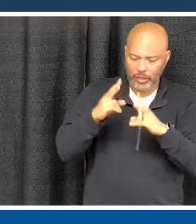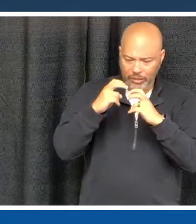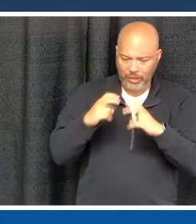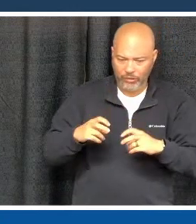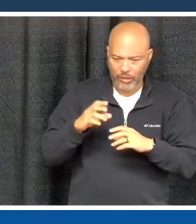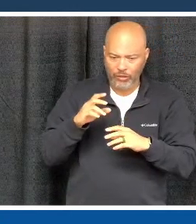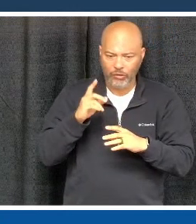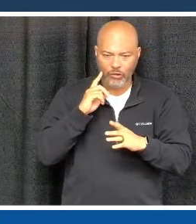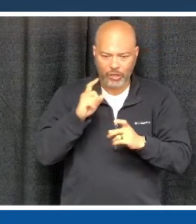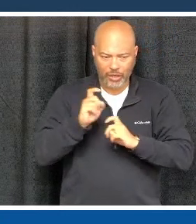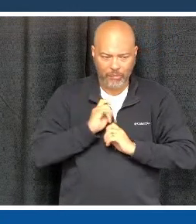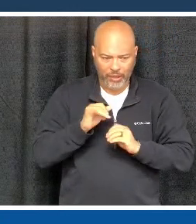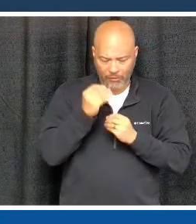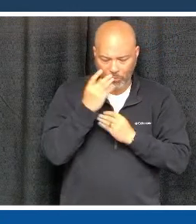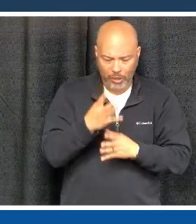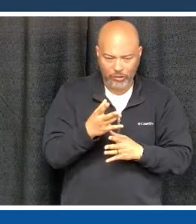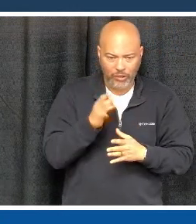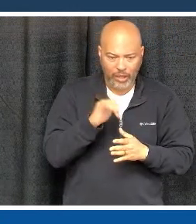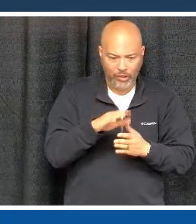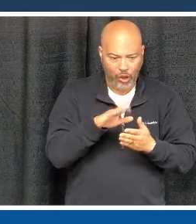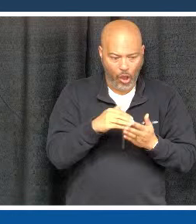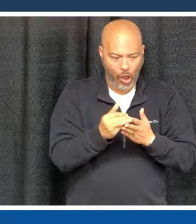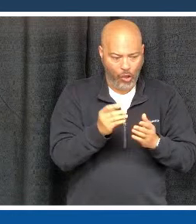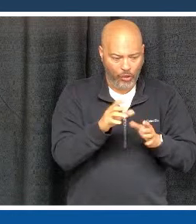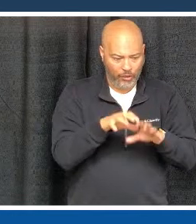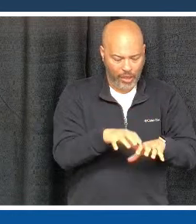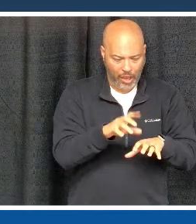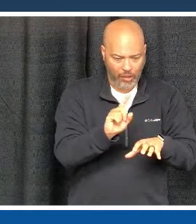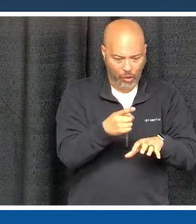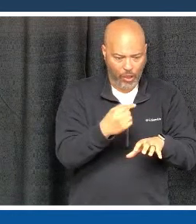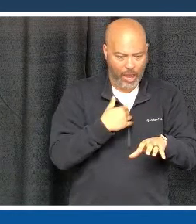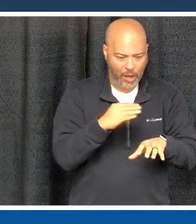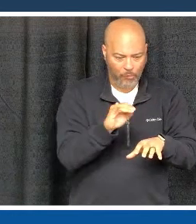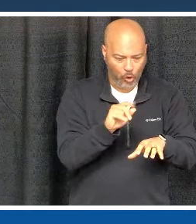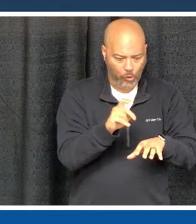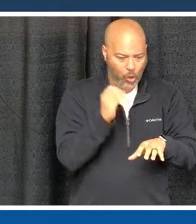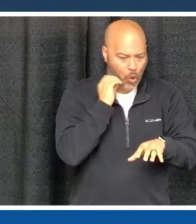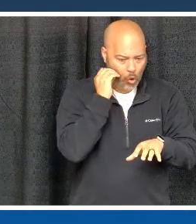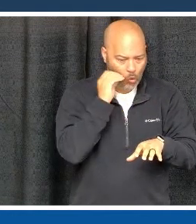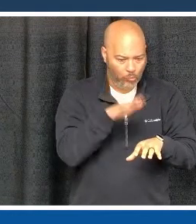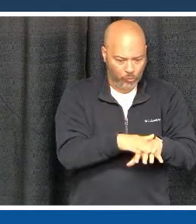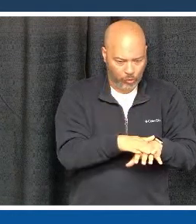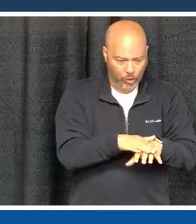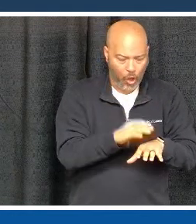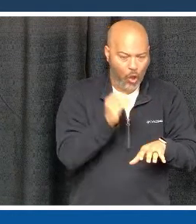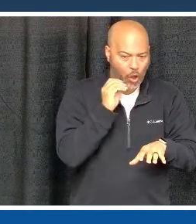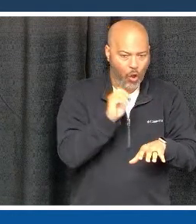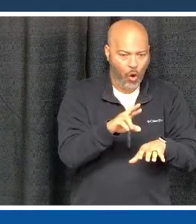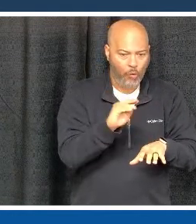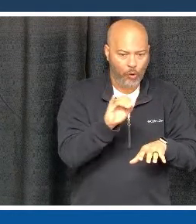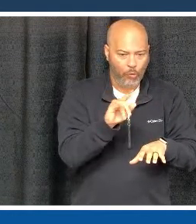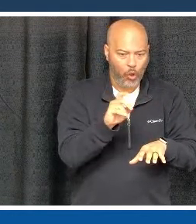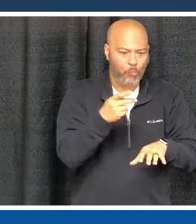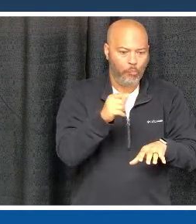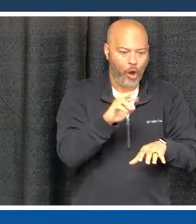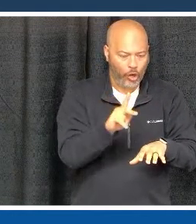information. This is all parcels in that area only that had a mobile home park on it, or mobile home on it, or a mobile home